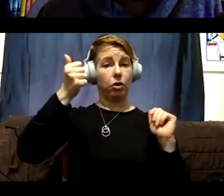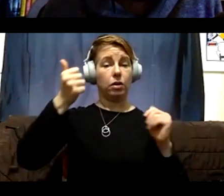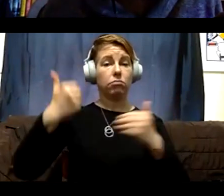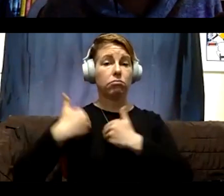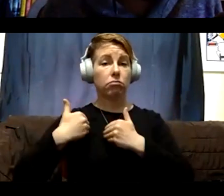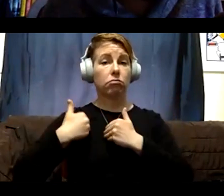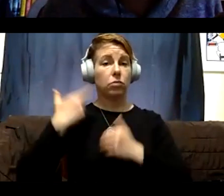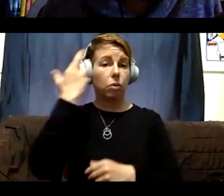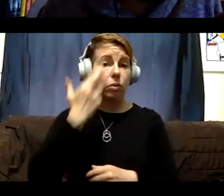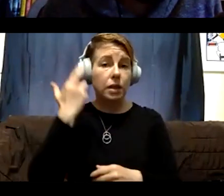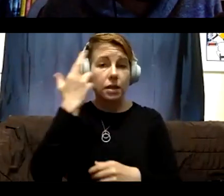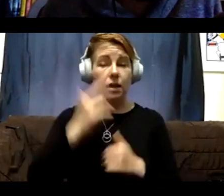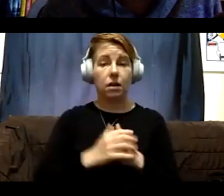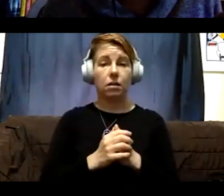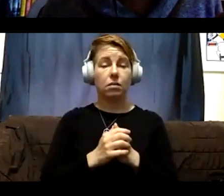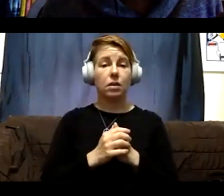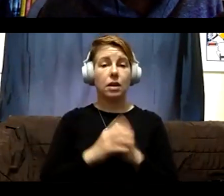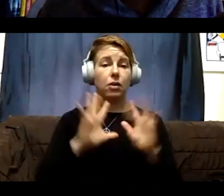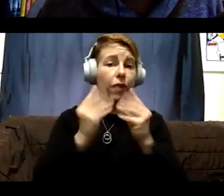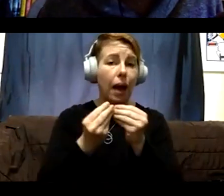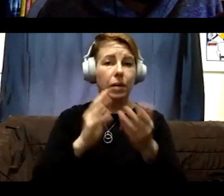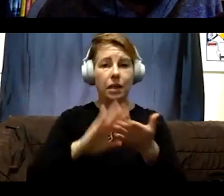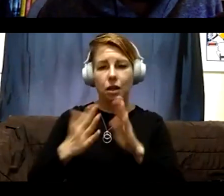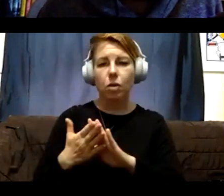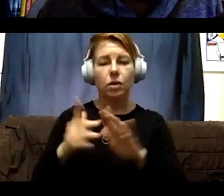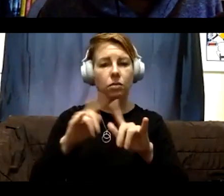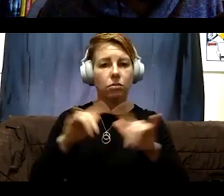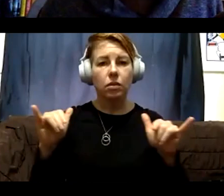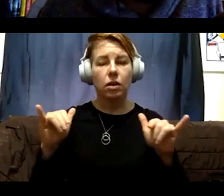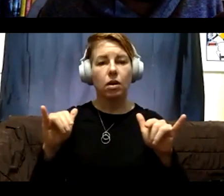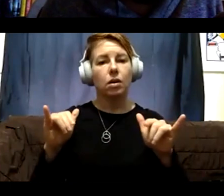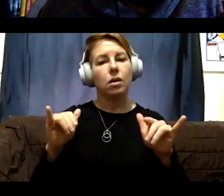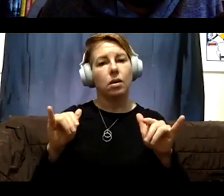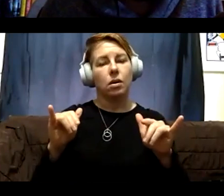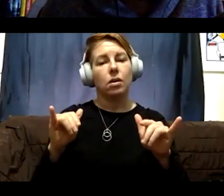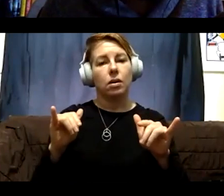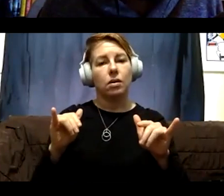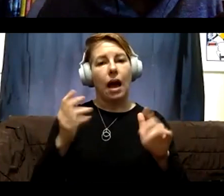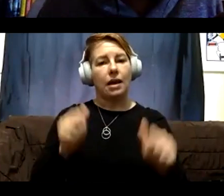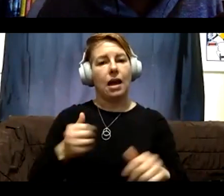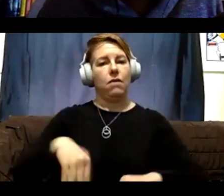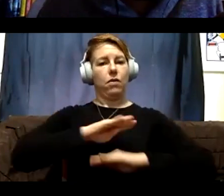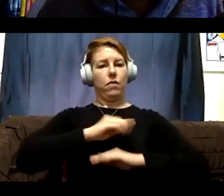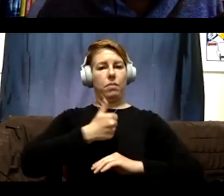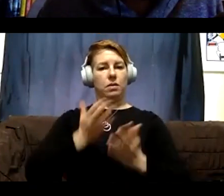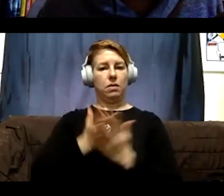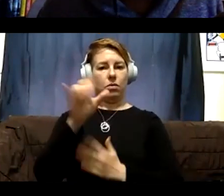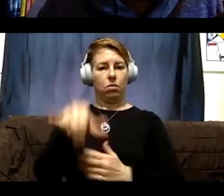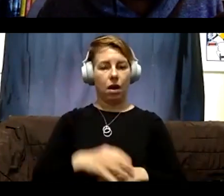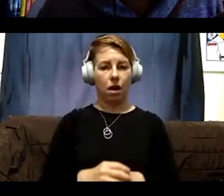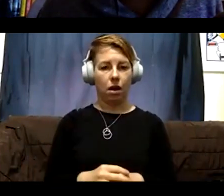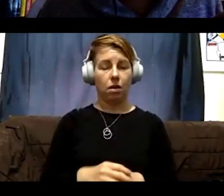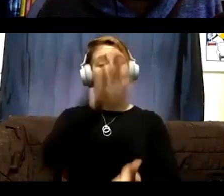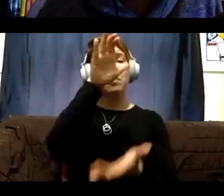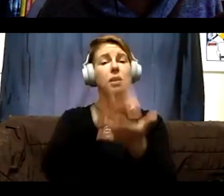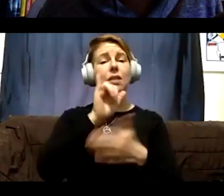others, family, community, etc., over oneself and finding fulfillment in that. Believing that the universe